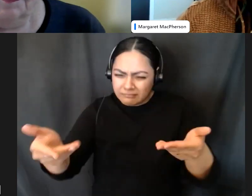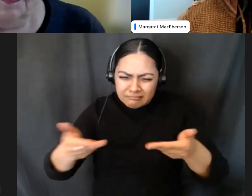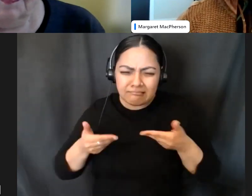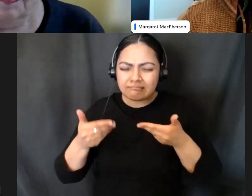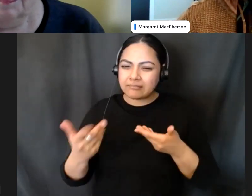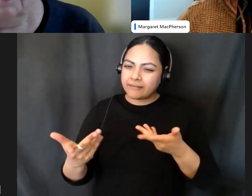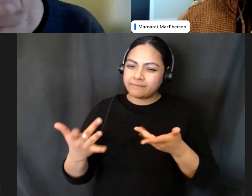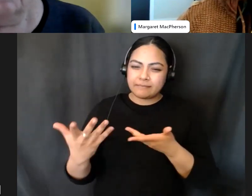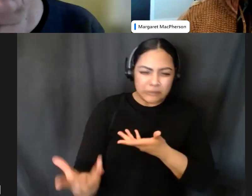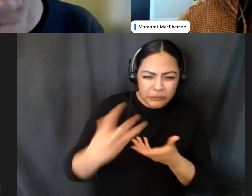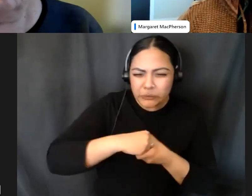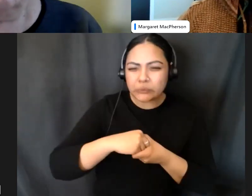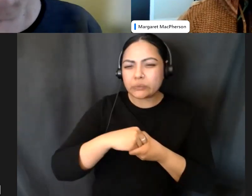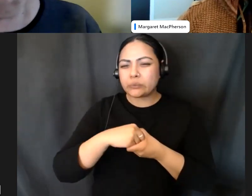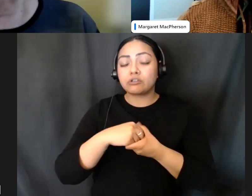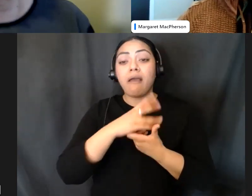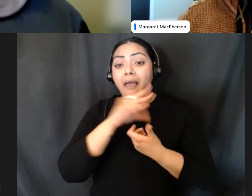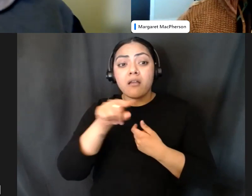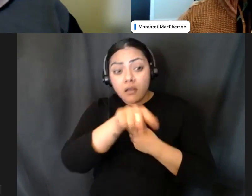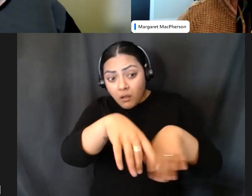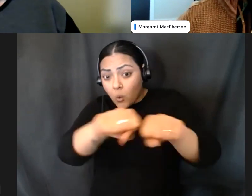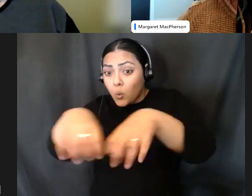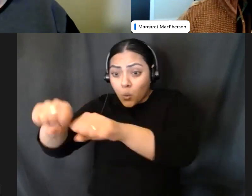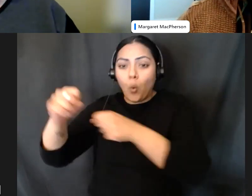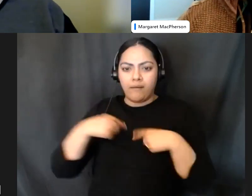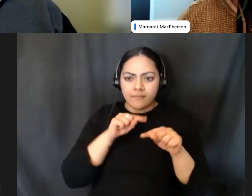attending other people's, I think those